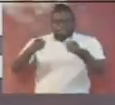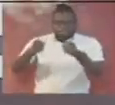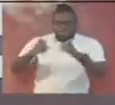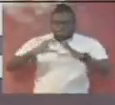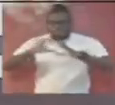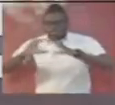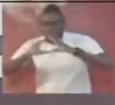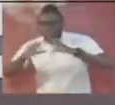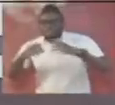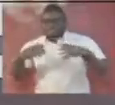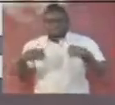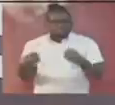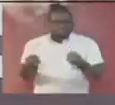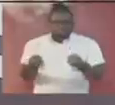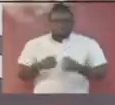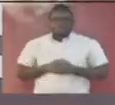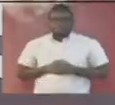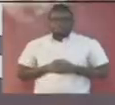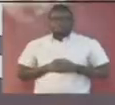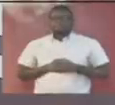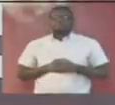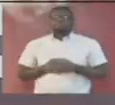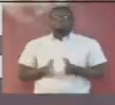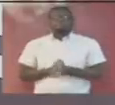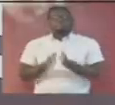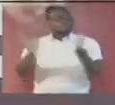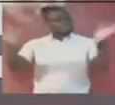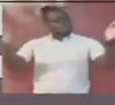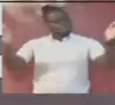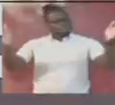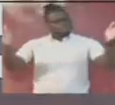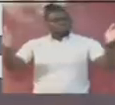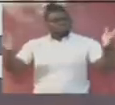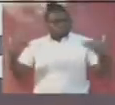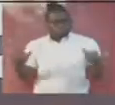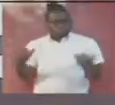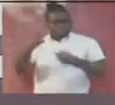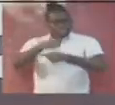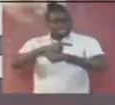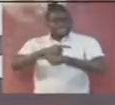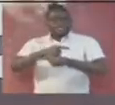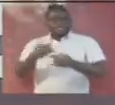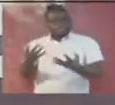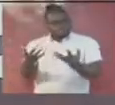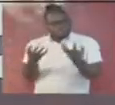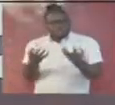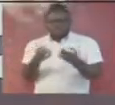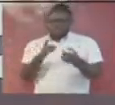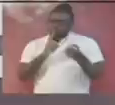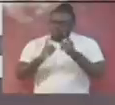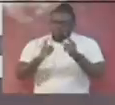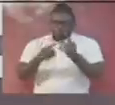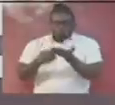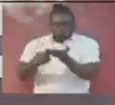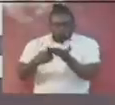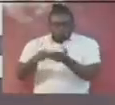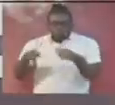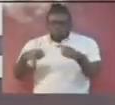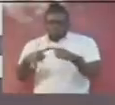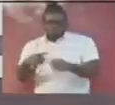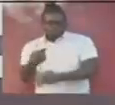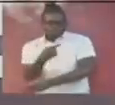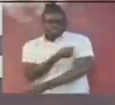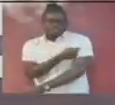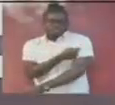general public. Today, I just want to talk about the vaccine development and approval with special emphasis on COVID-19